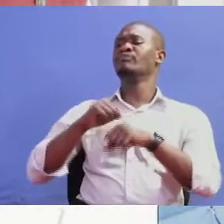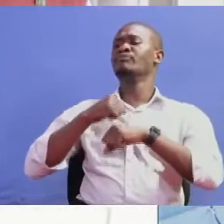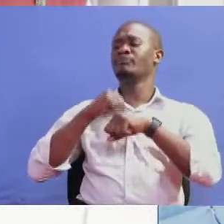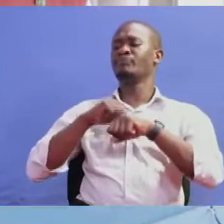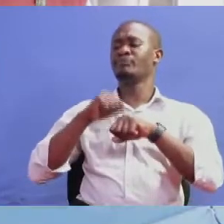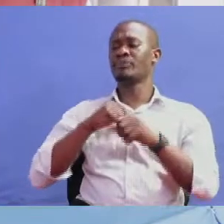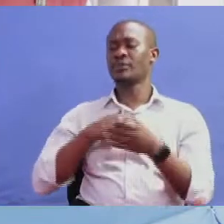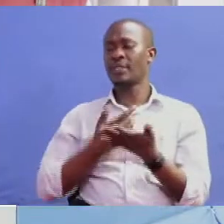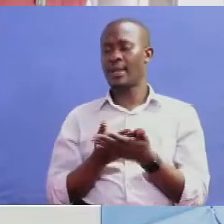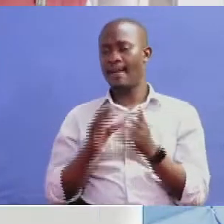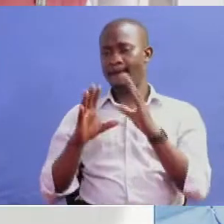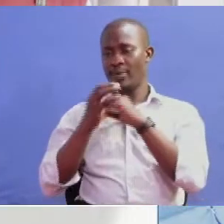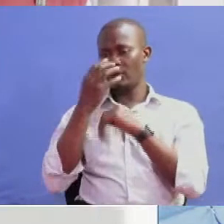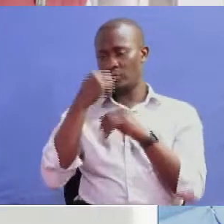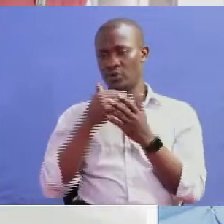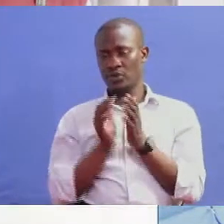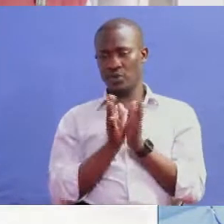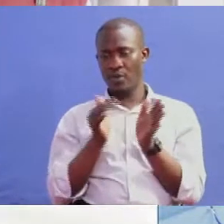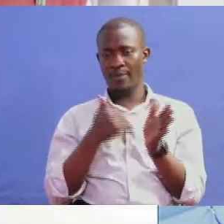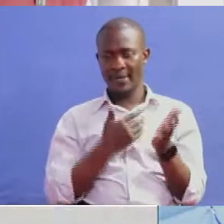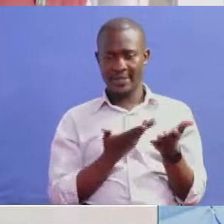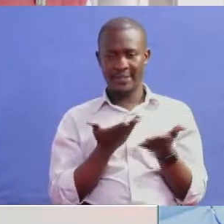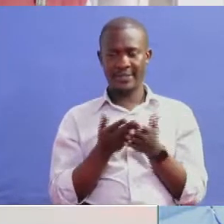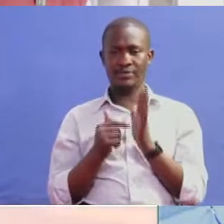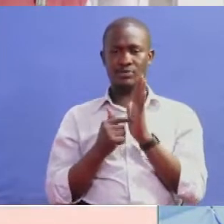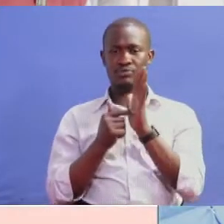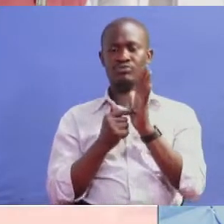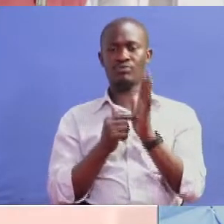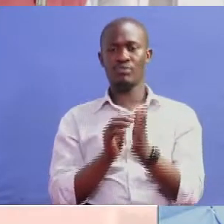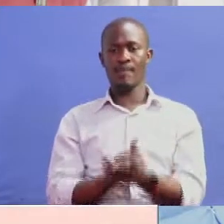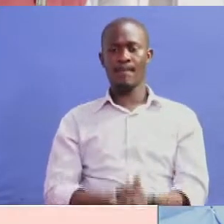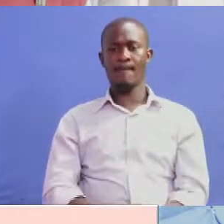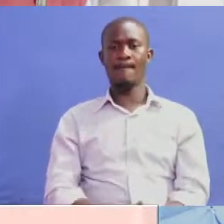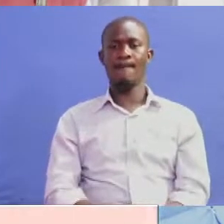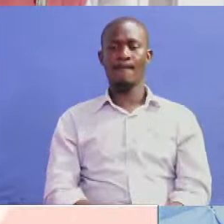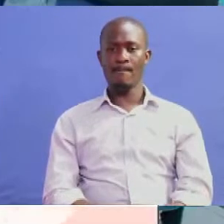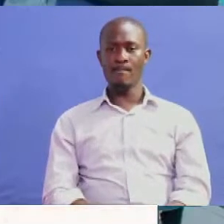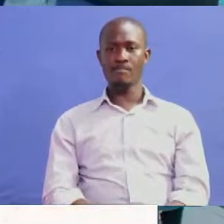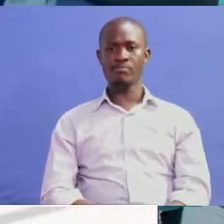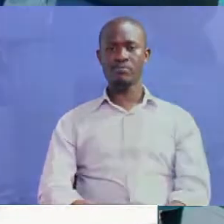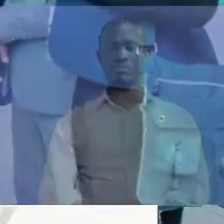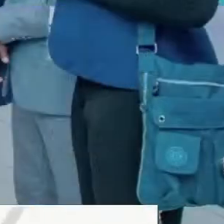William Ruto is expected to officially open these exhibitions.